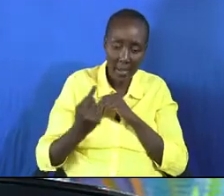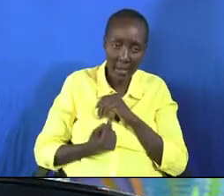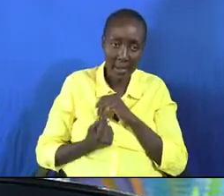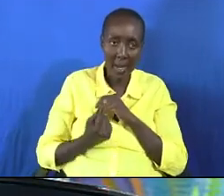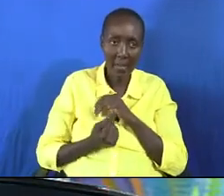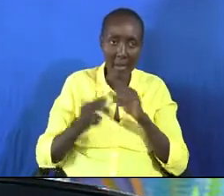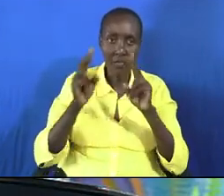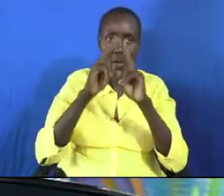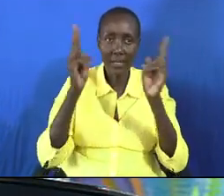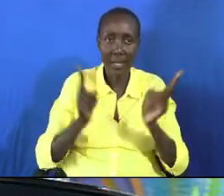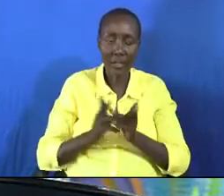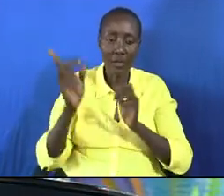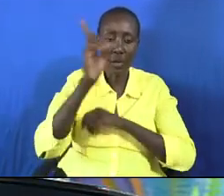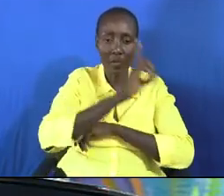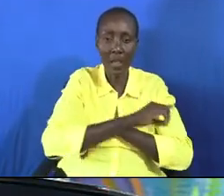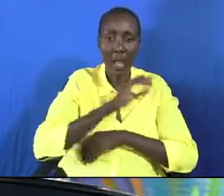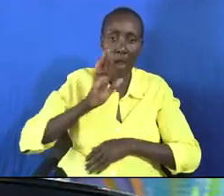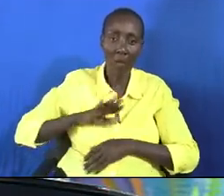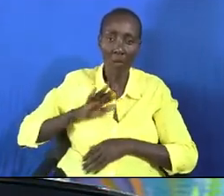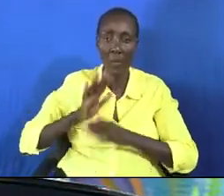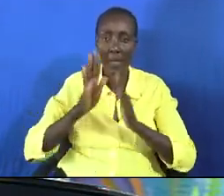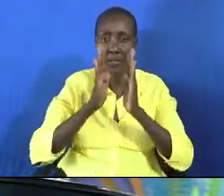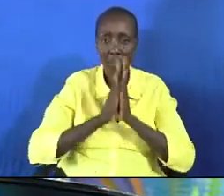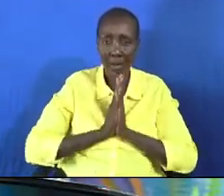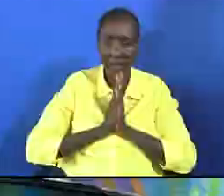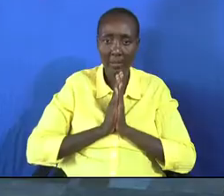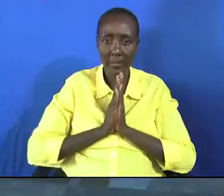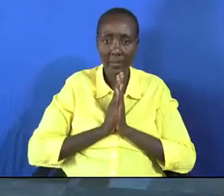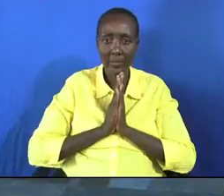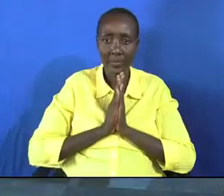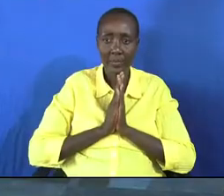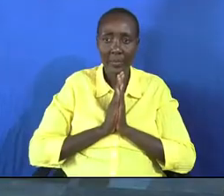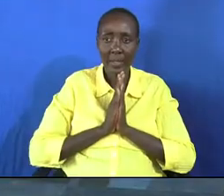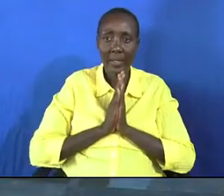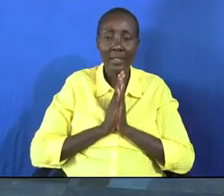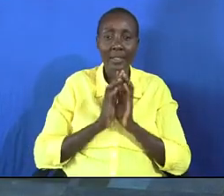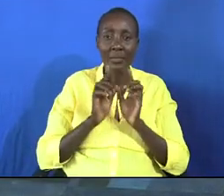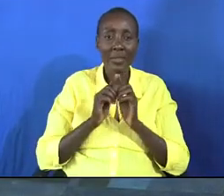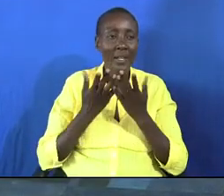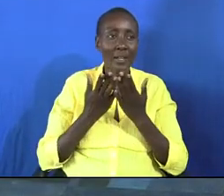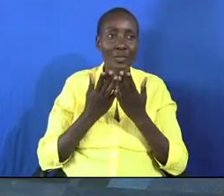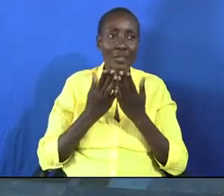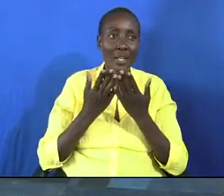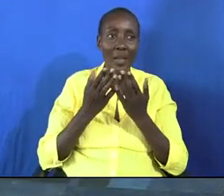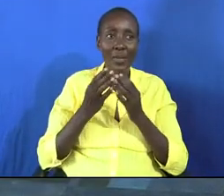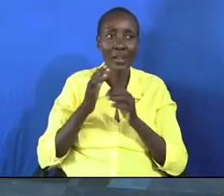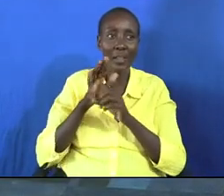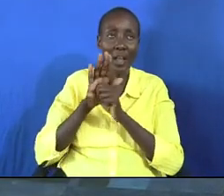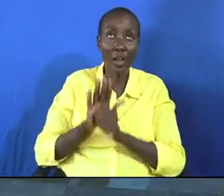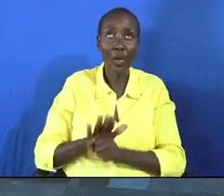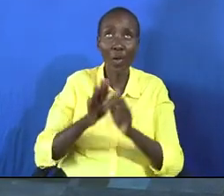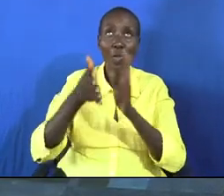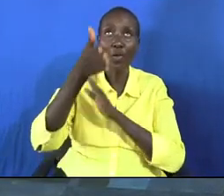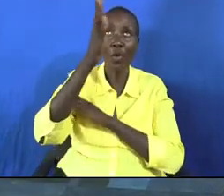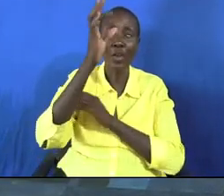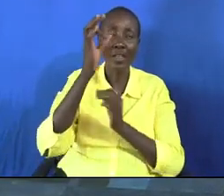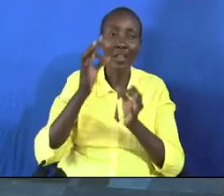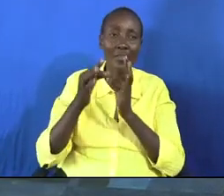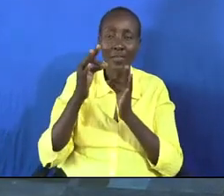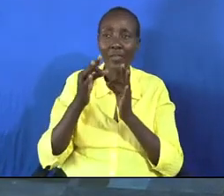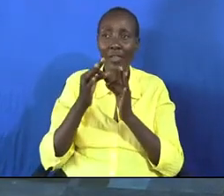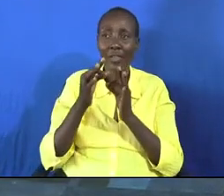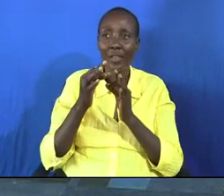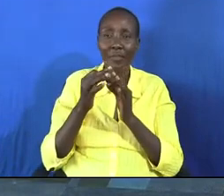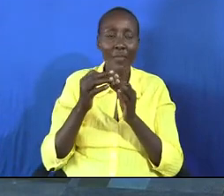the International Day of Women's Prayer, I would do a disservice to God if I do not say